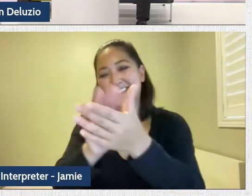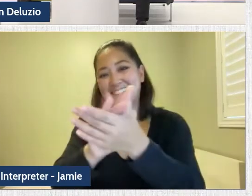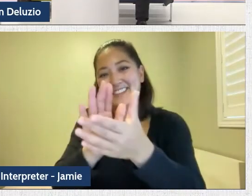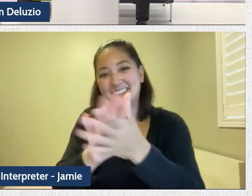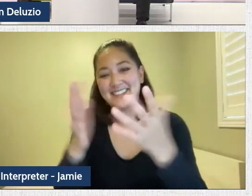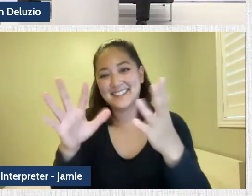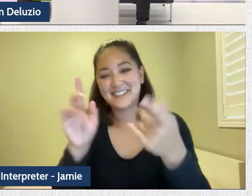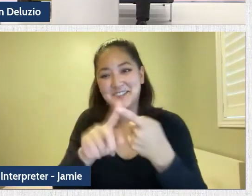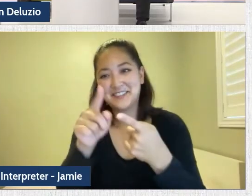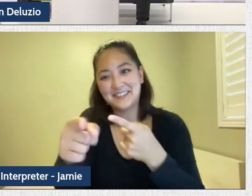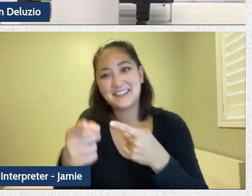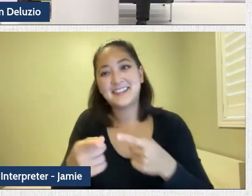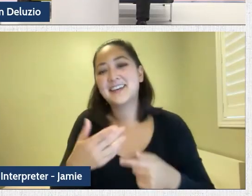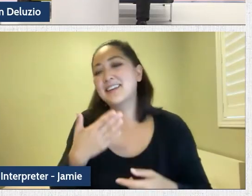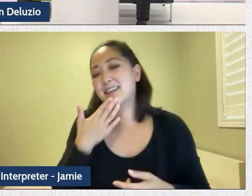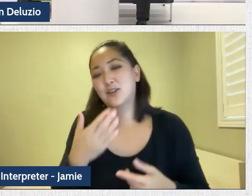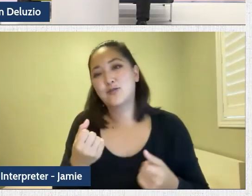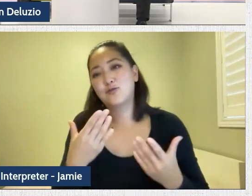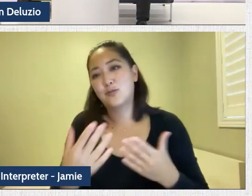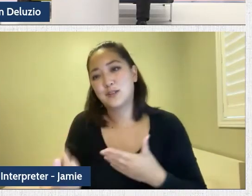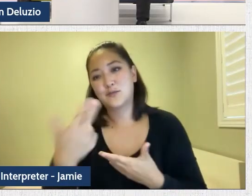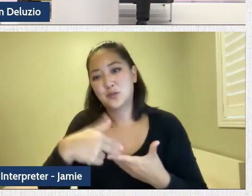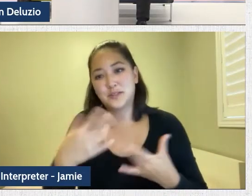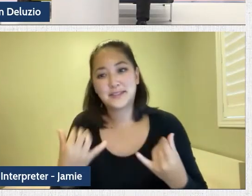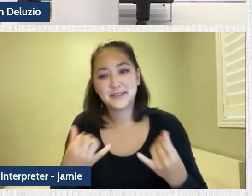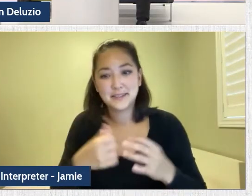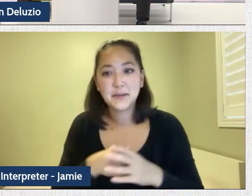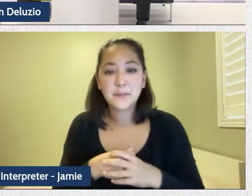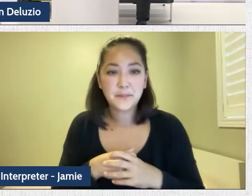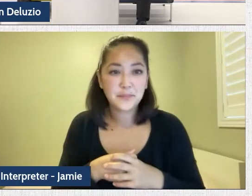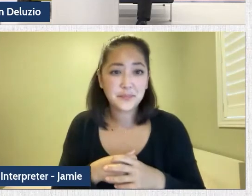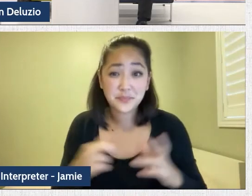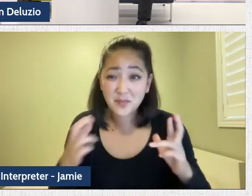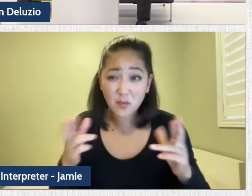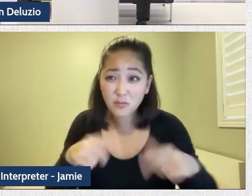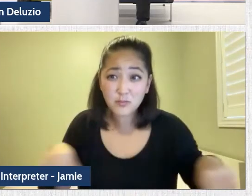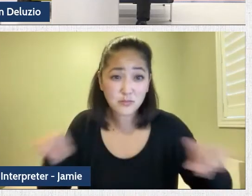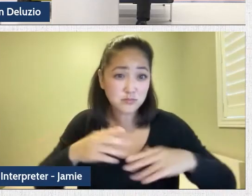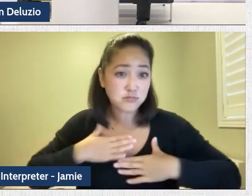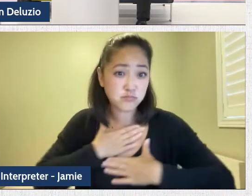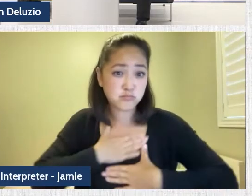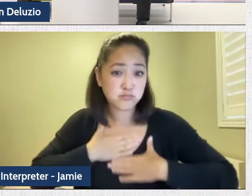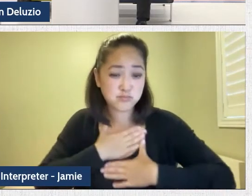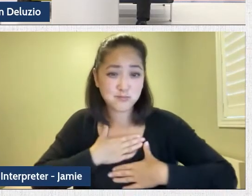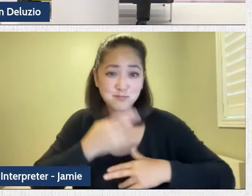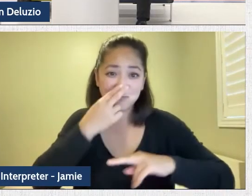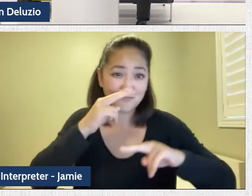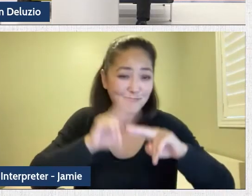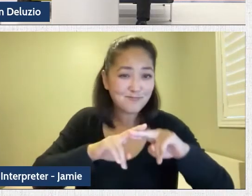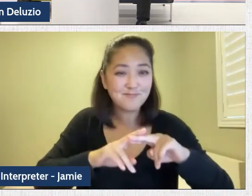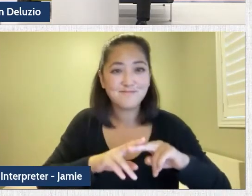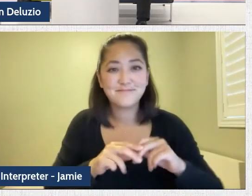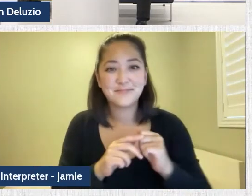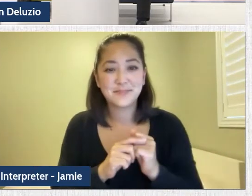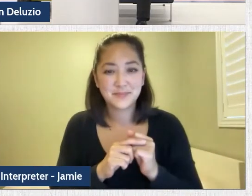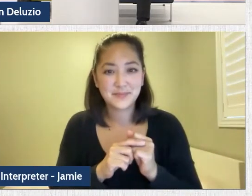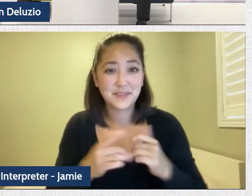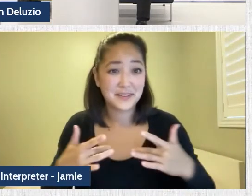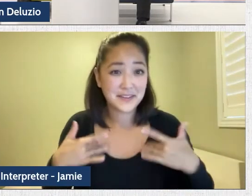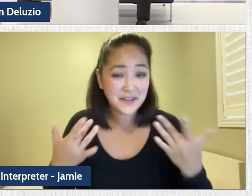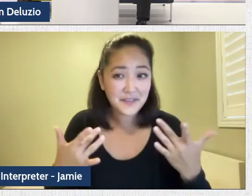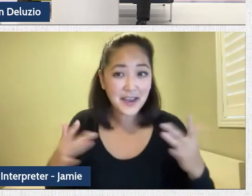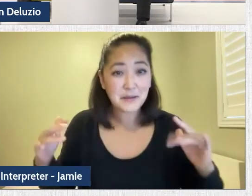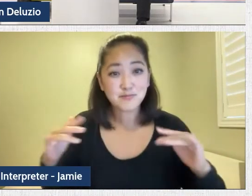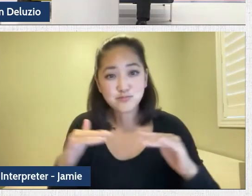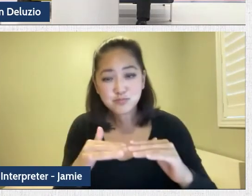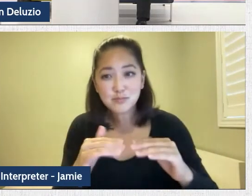Graham. So glad you're able to join us tonight. I hope you enjoyed this bit of fun and gathering that we